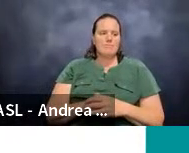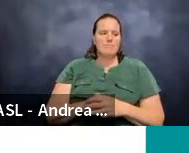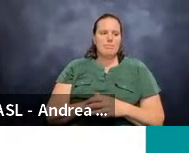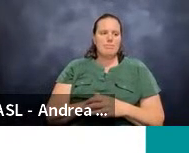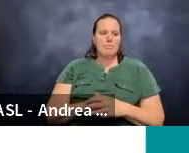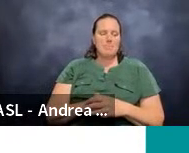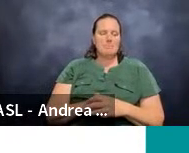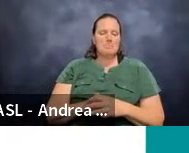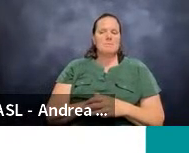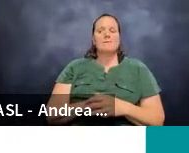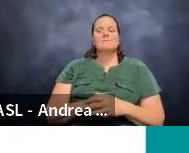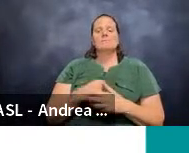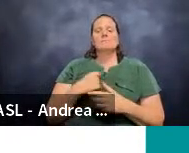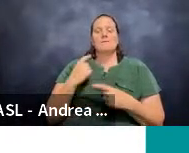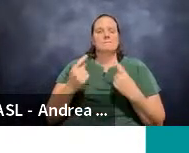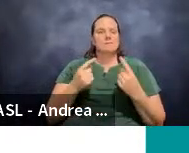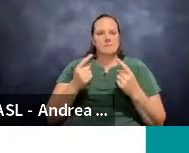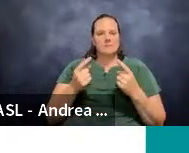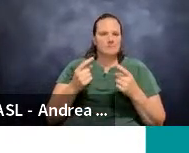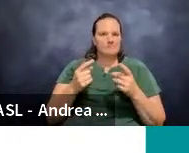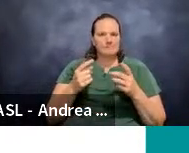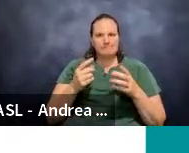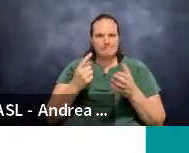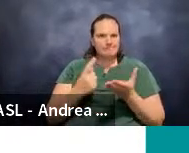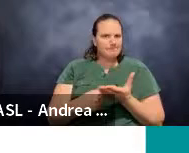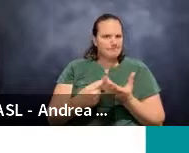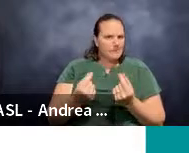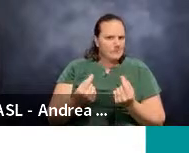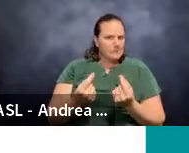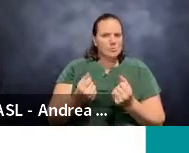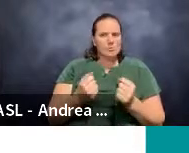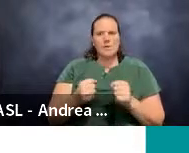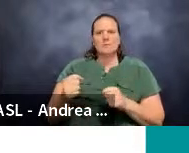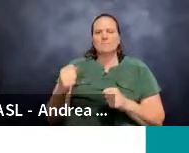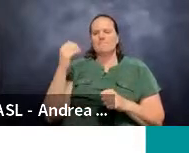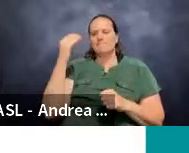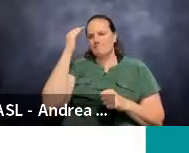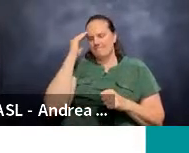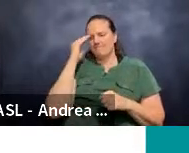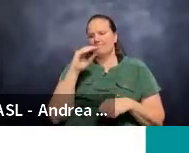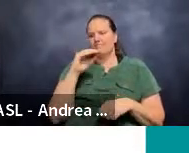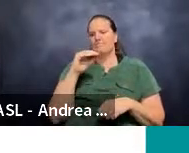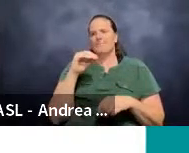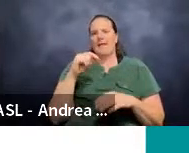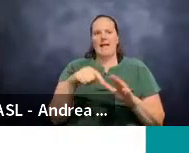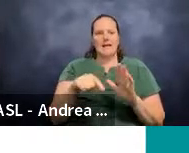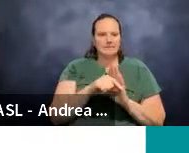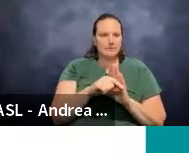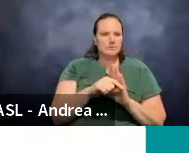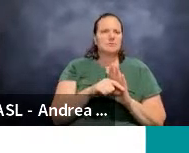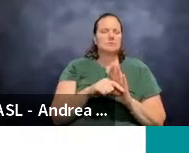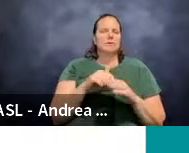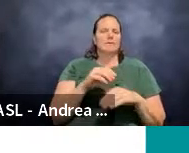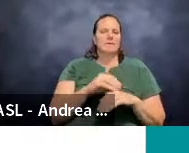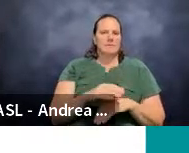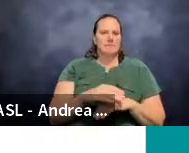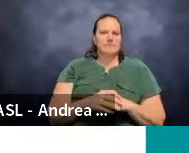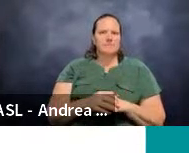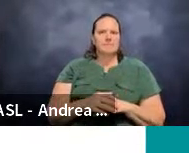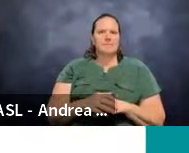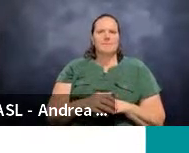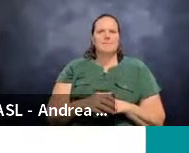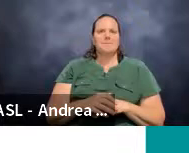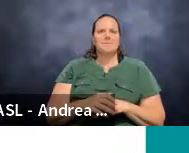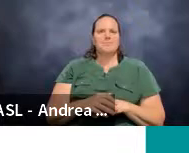Then we will consider mitigation strategies for known identified adverse effects. Next, as part of